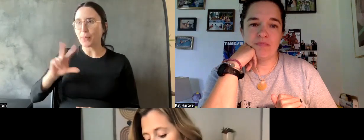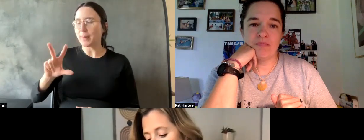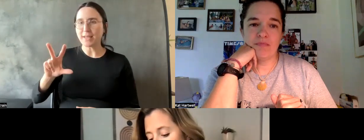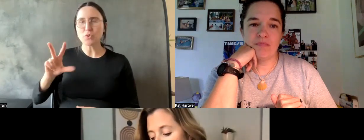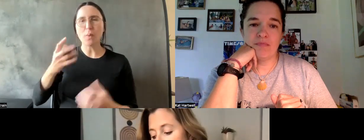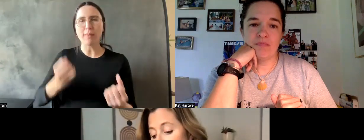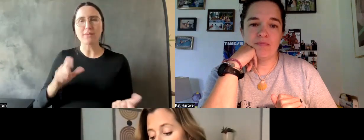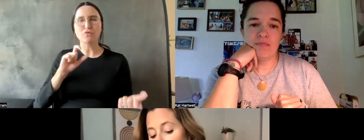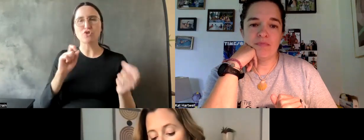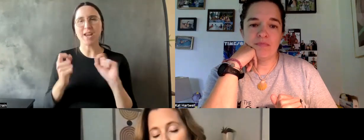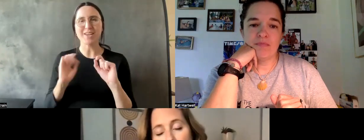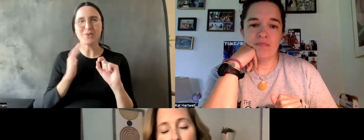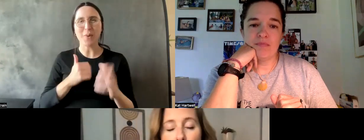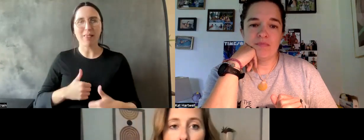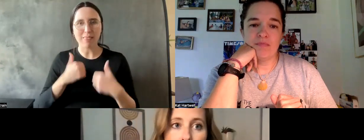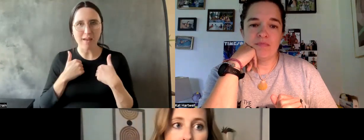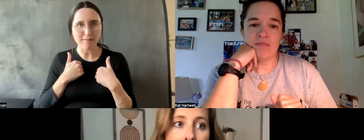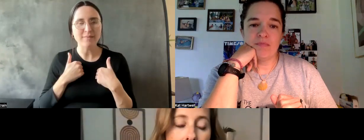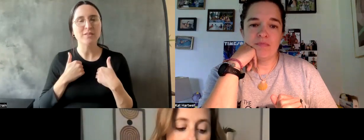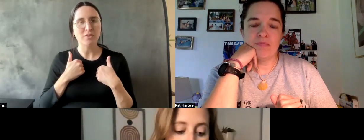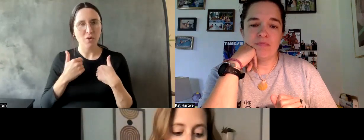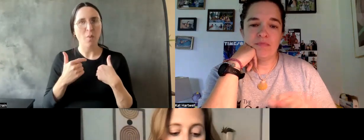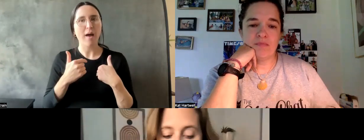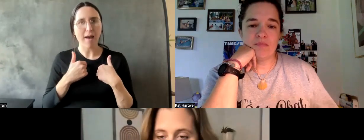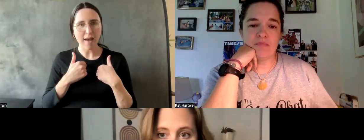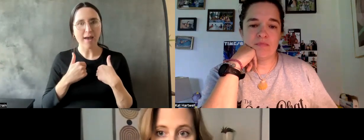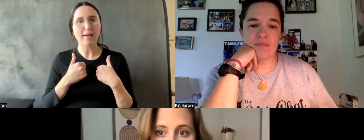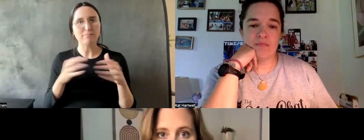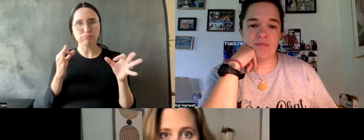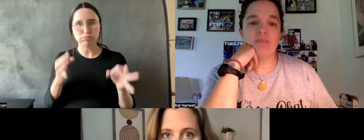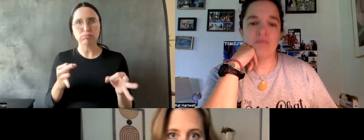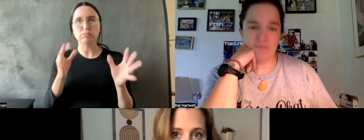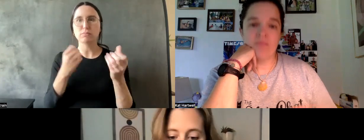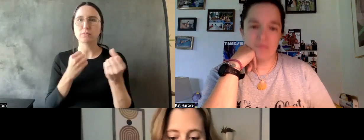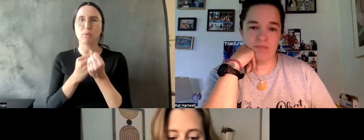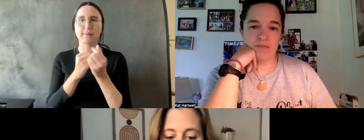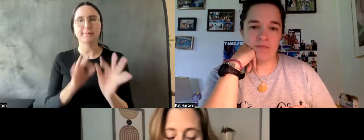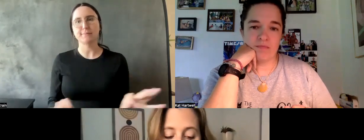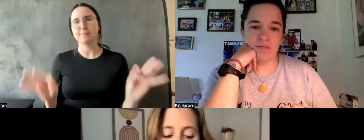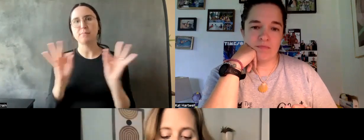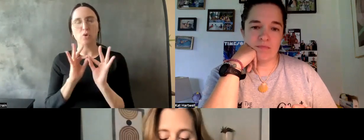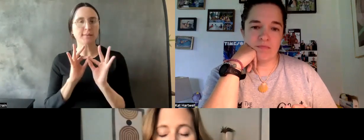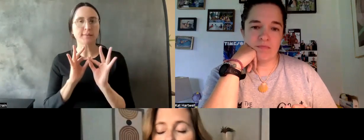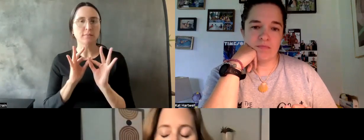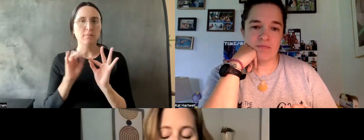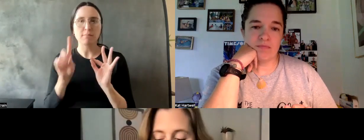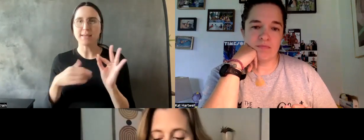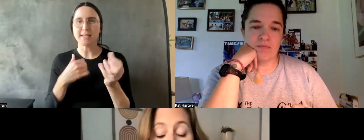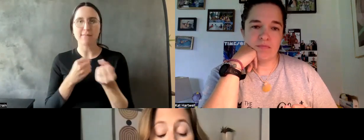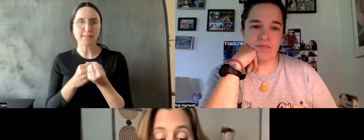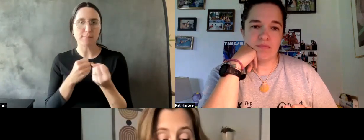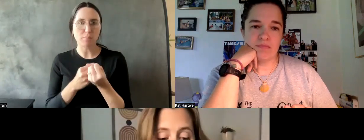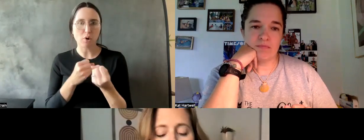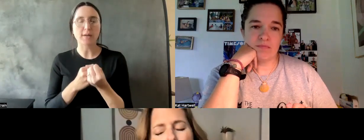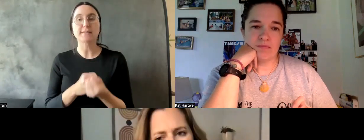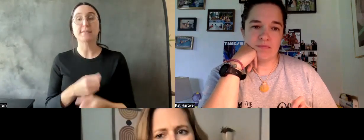And so, yeah, I always made sure that we had support at different stages of